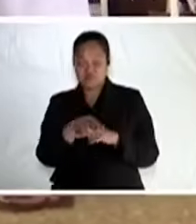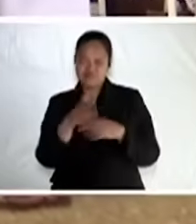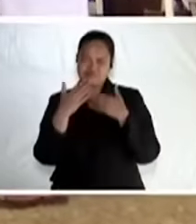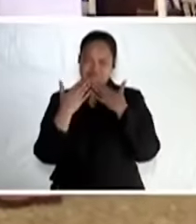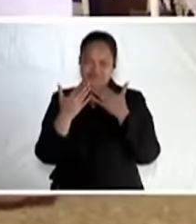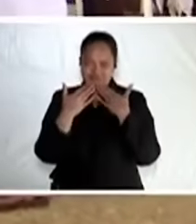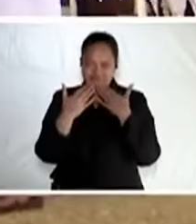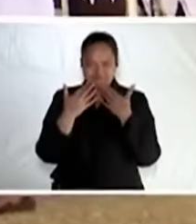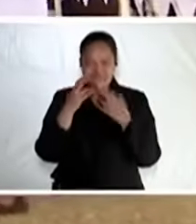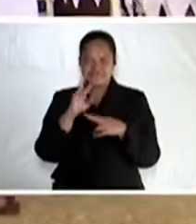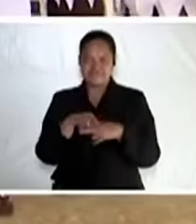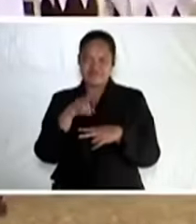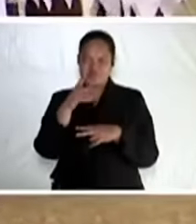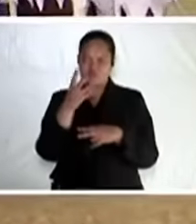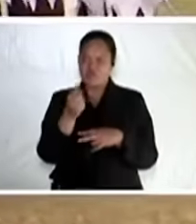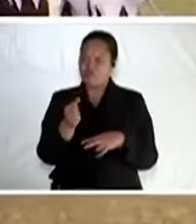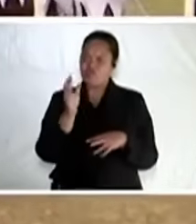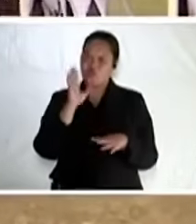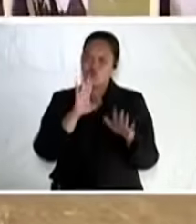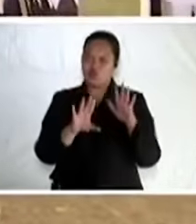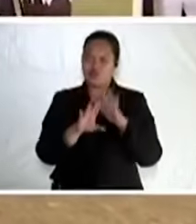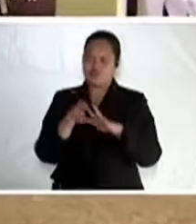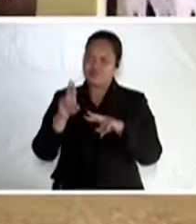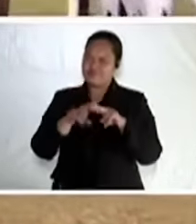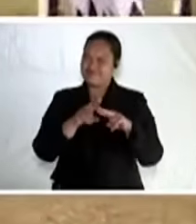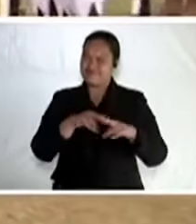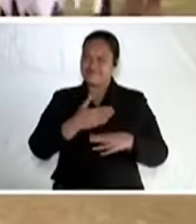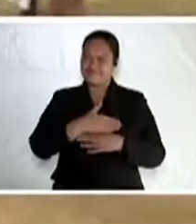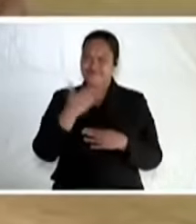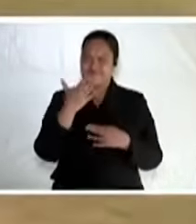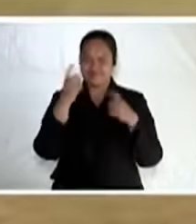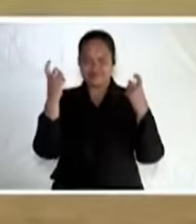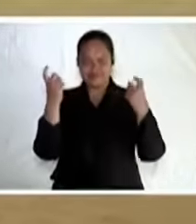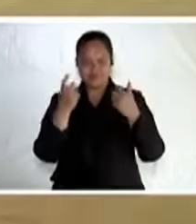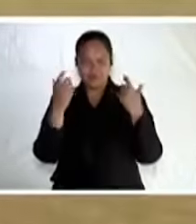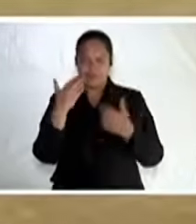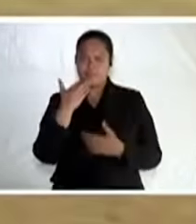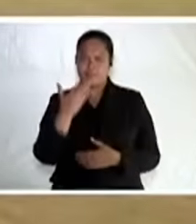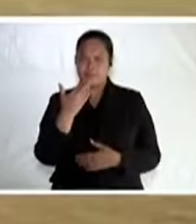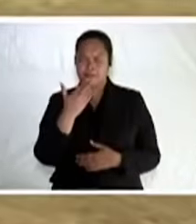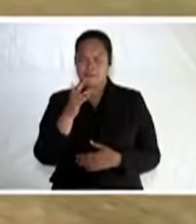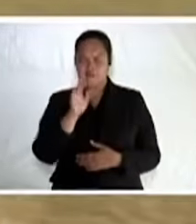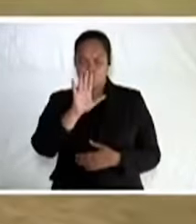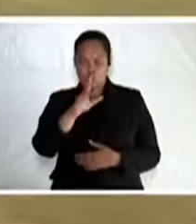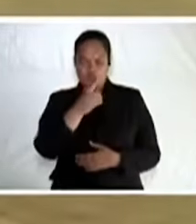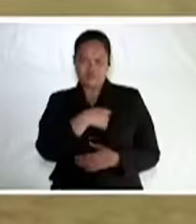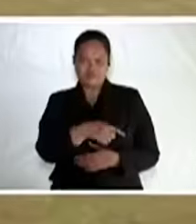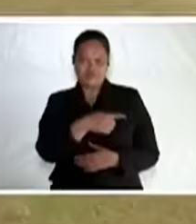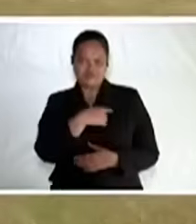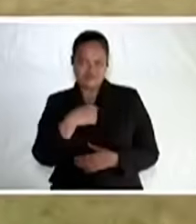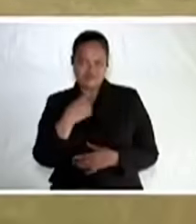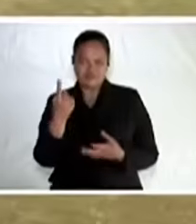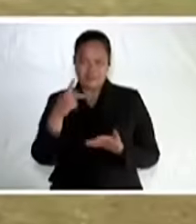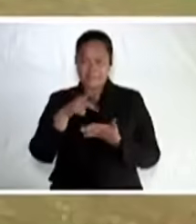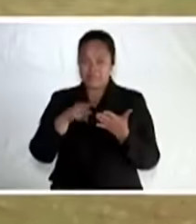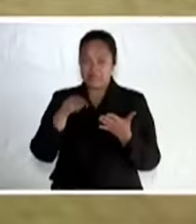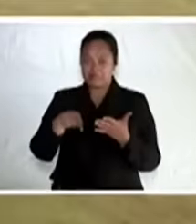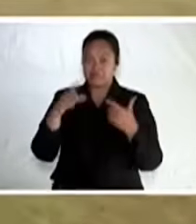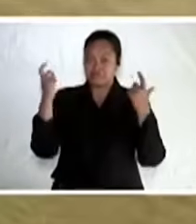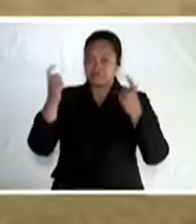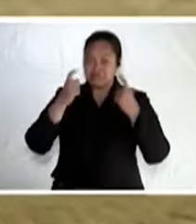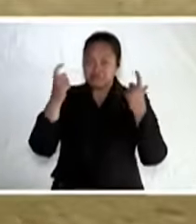and we hope that you have a wonderful Fiji Day celebration. Thank you for your sacrifices. For those that are here, part